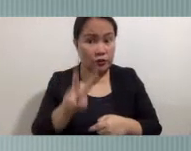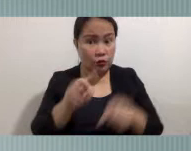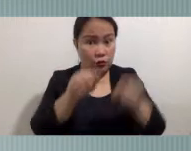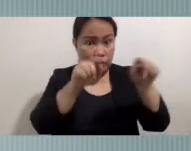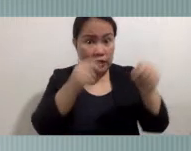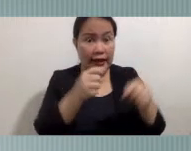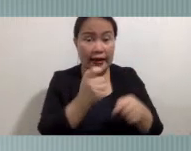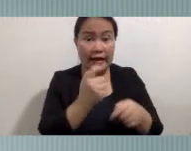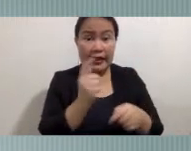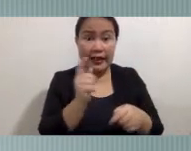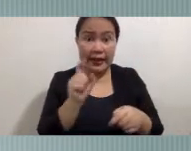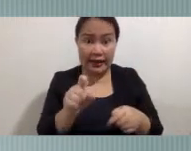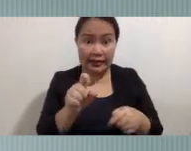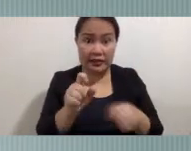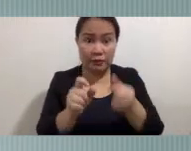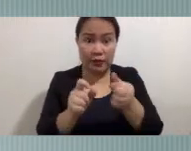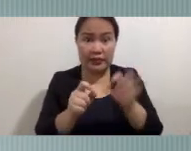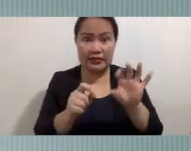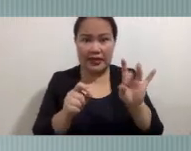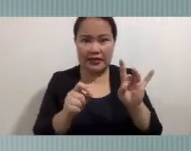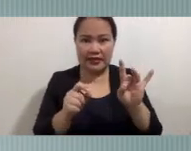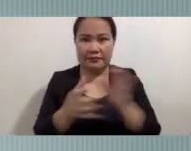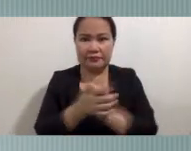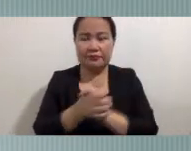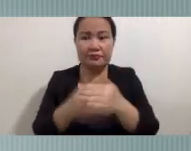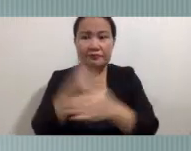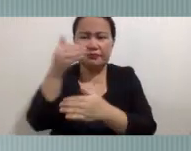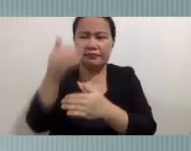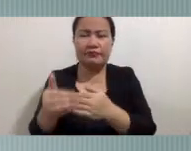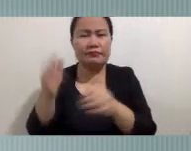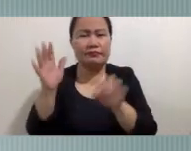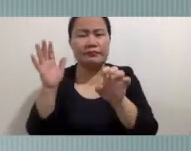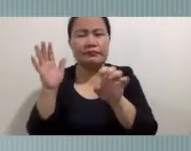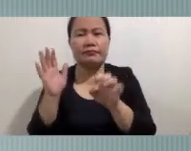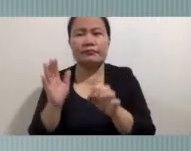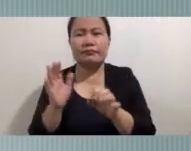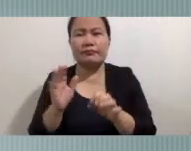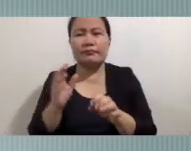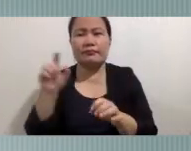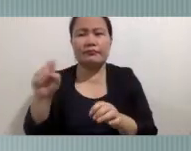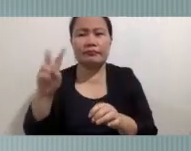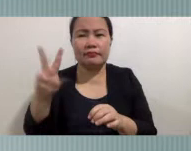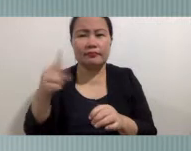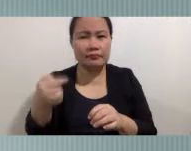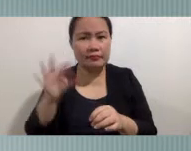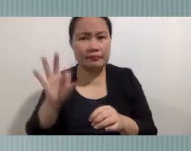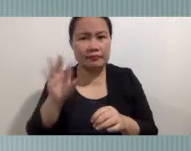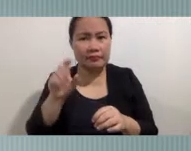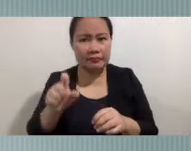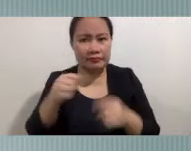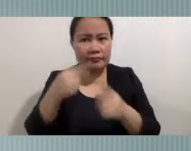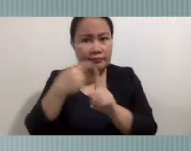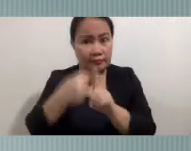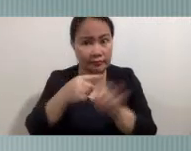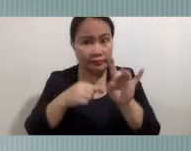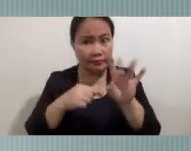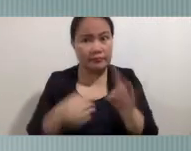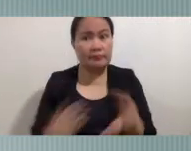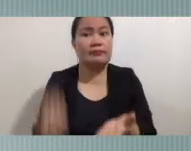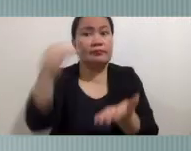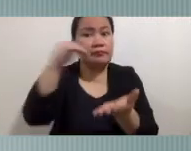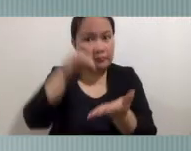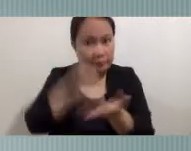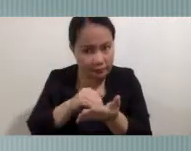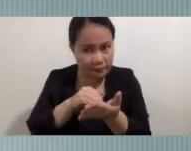8. Next. So I have x squared minus 9x plus 18. So